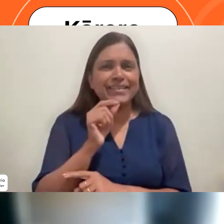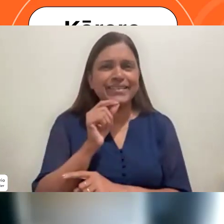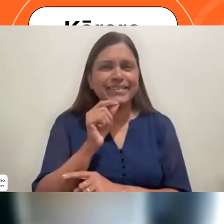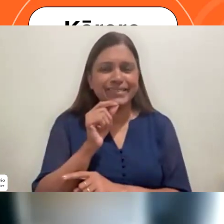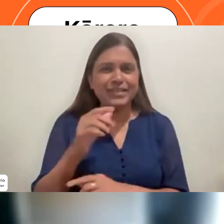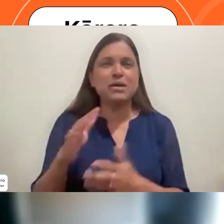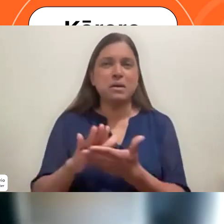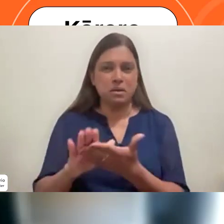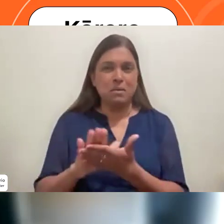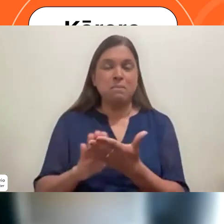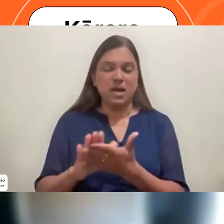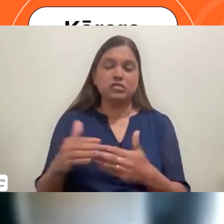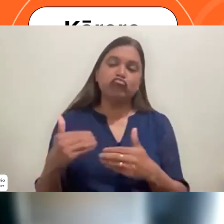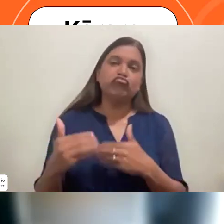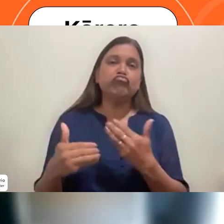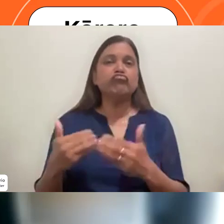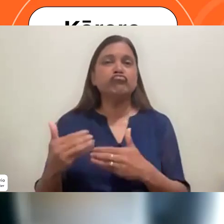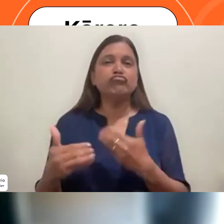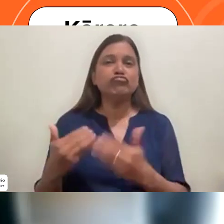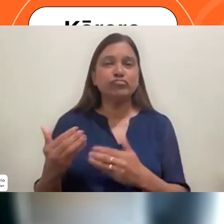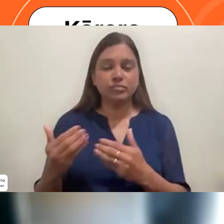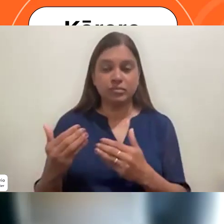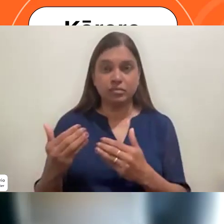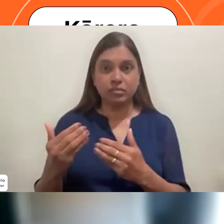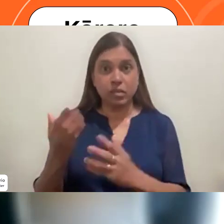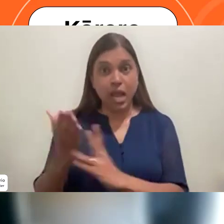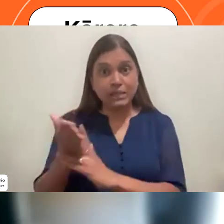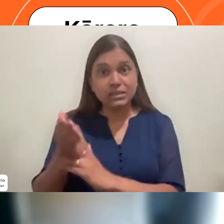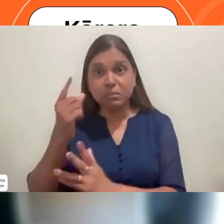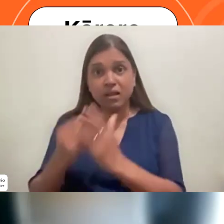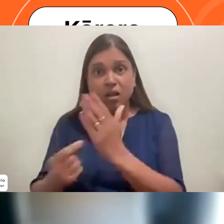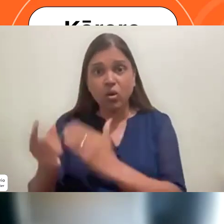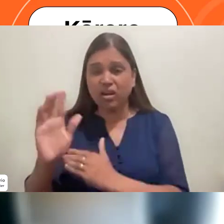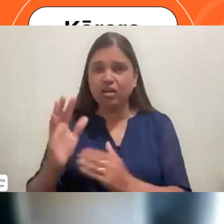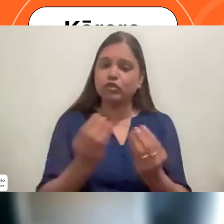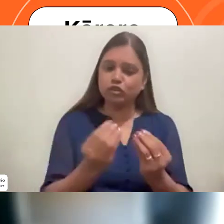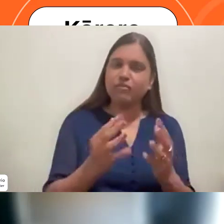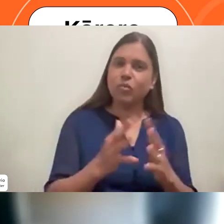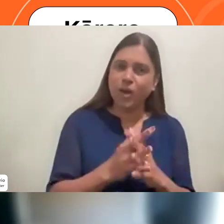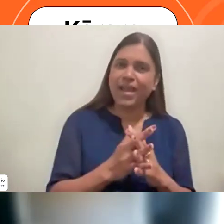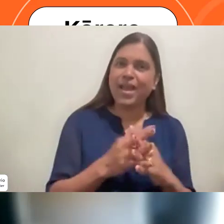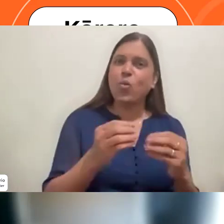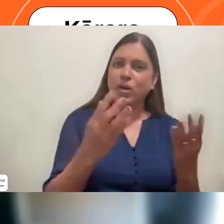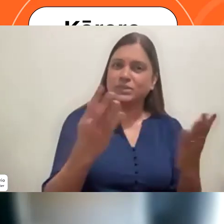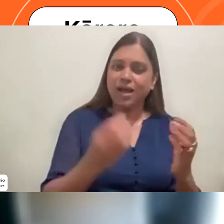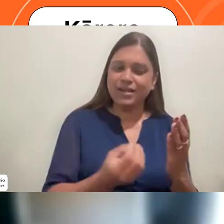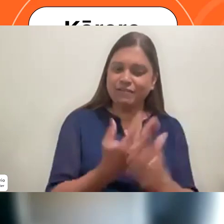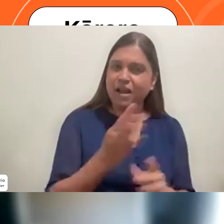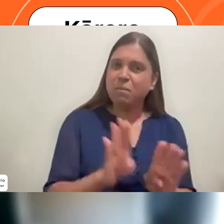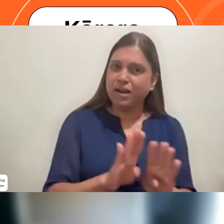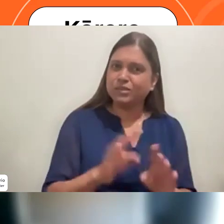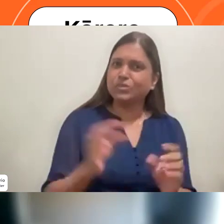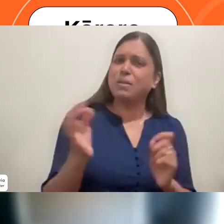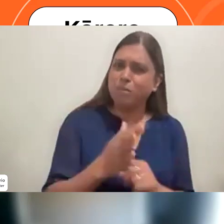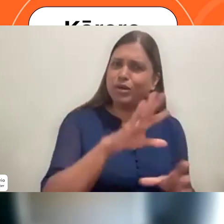of course for other software and websites and so on. So it's really important to think on that one.